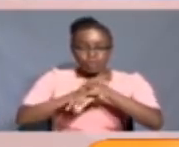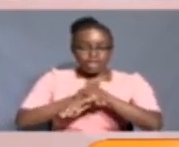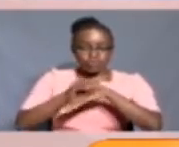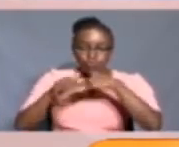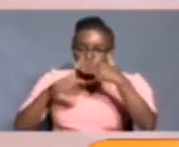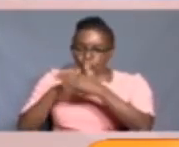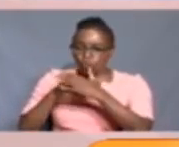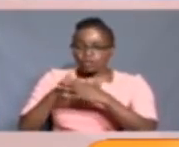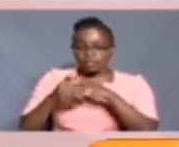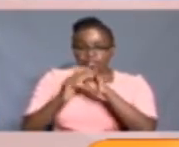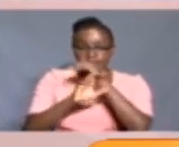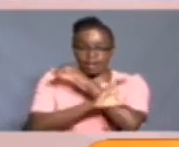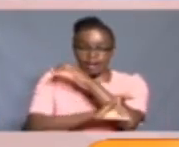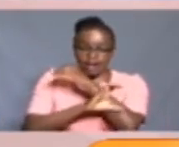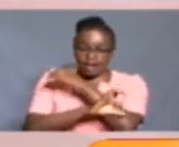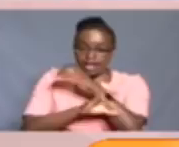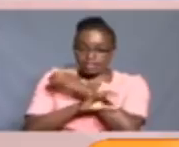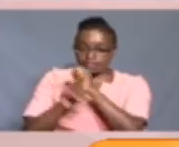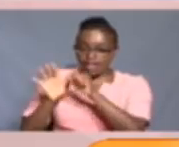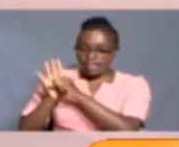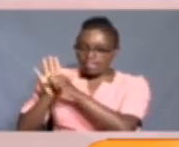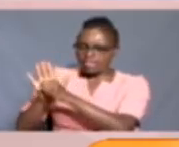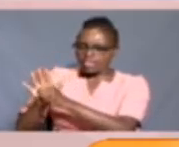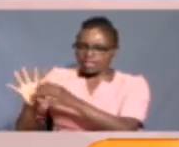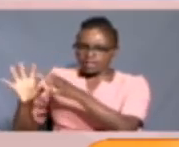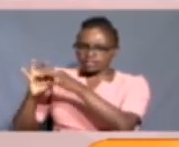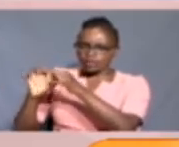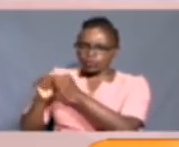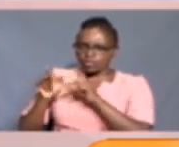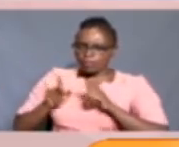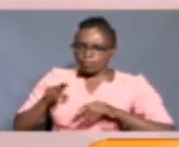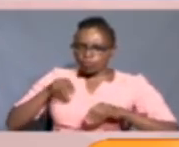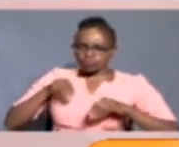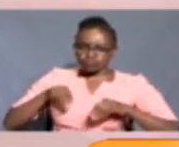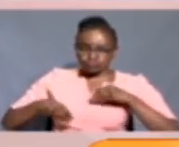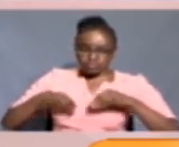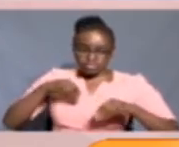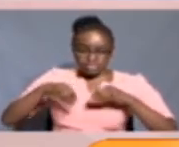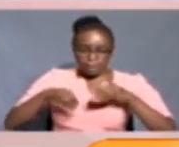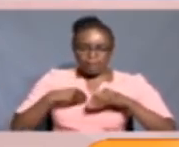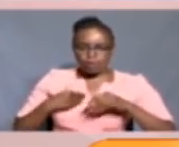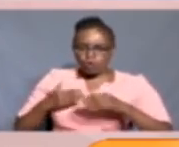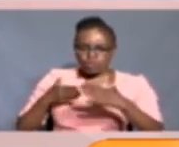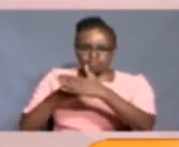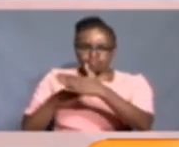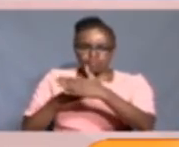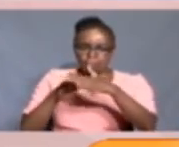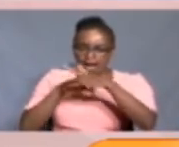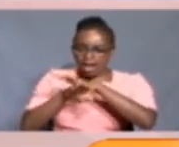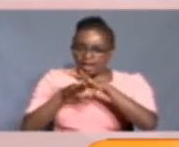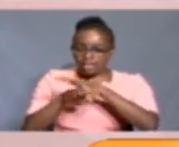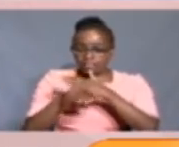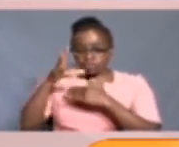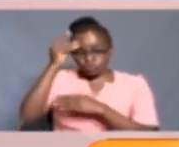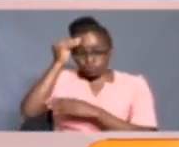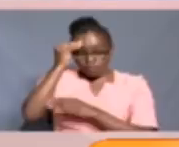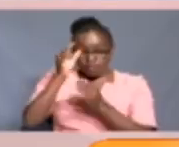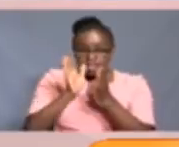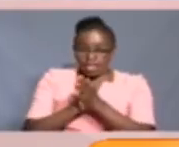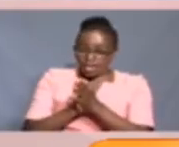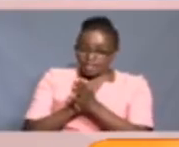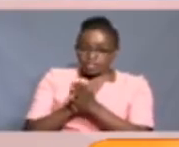this country. The stigma attached to people living with disabilities often denies them access to education and,